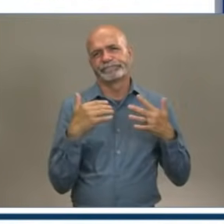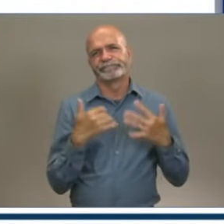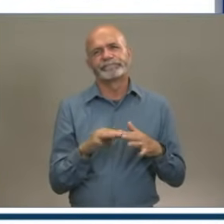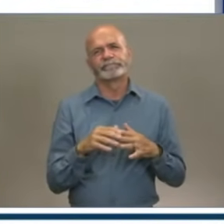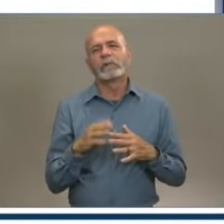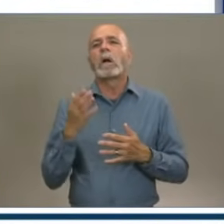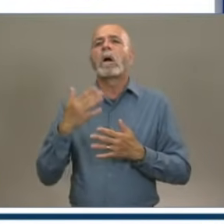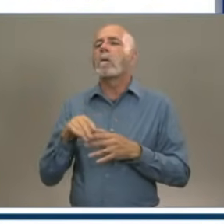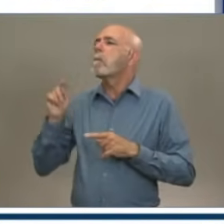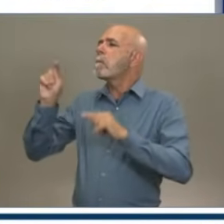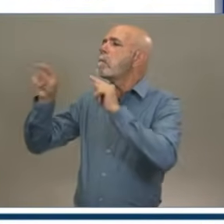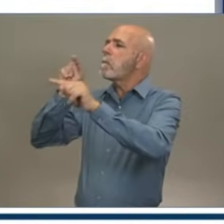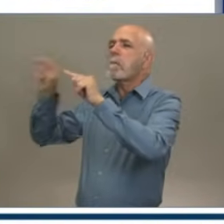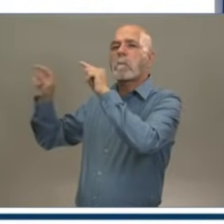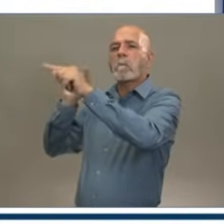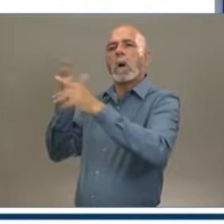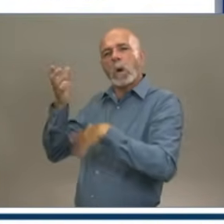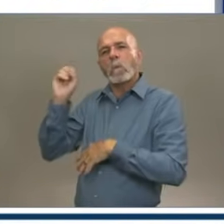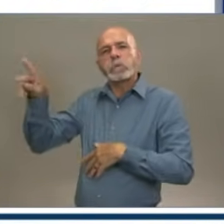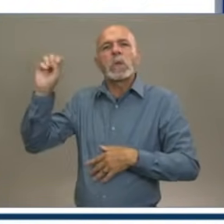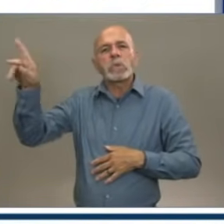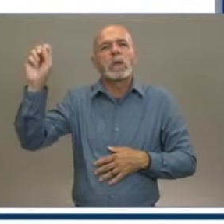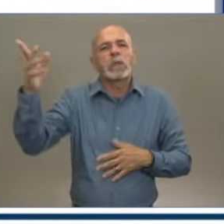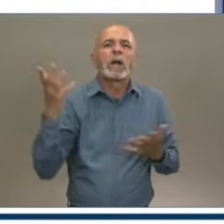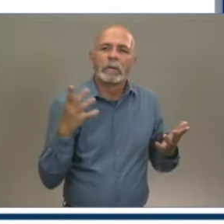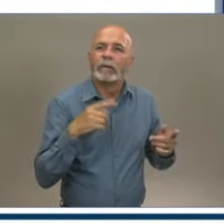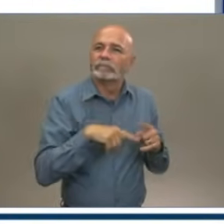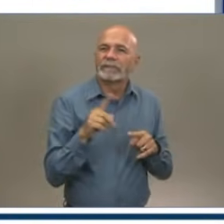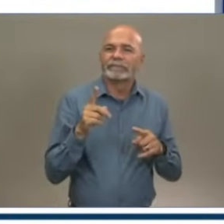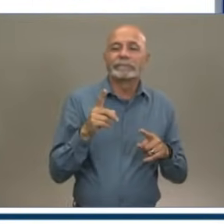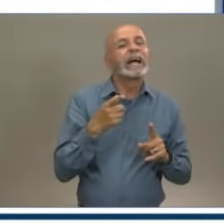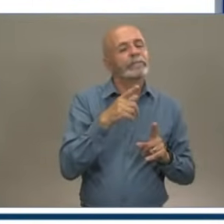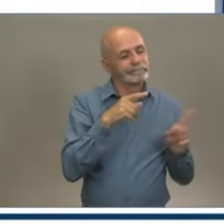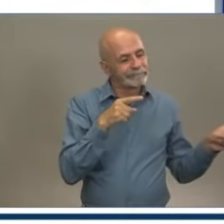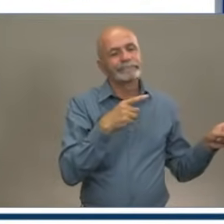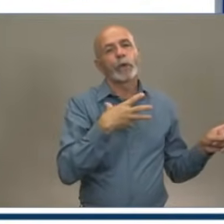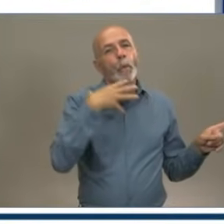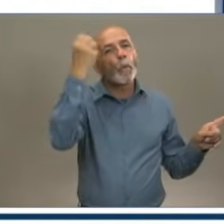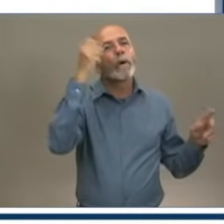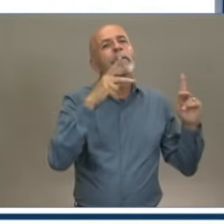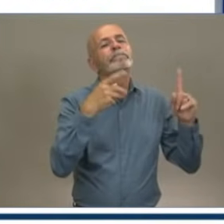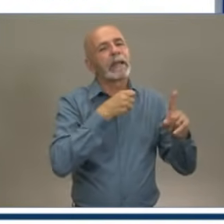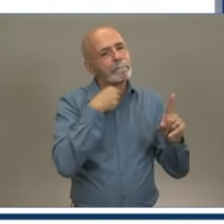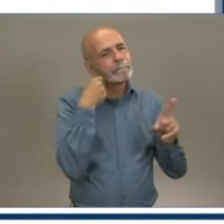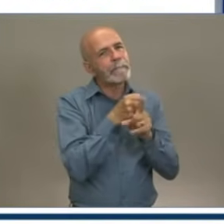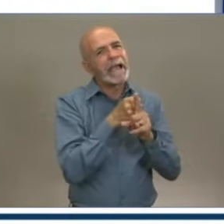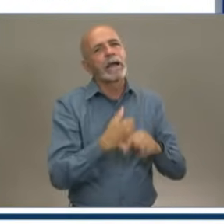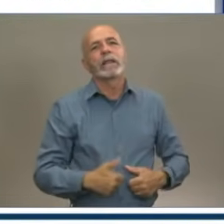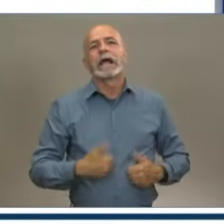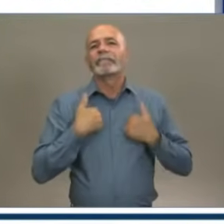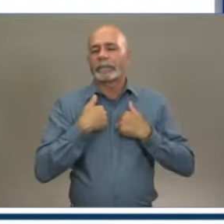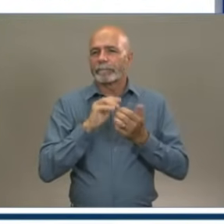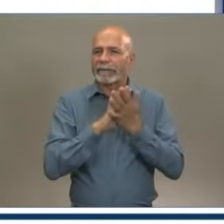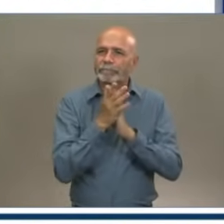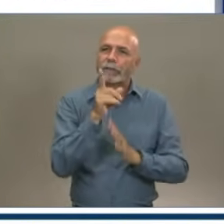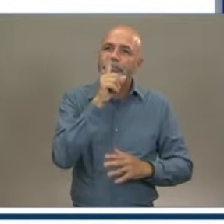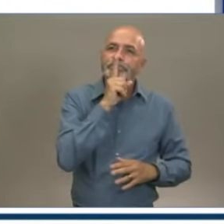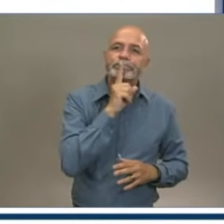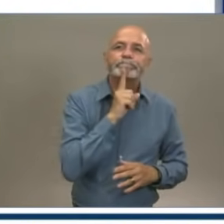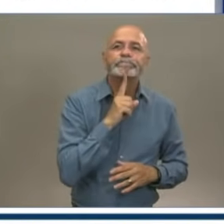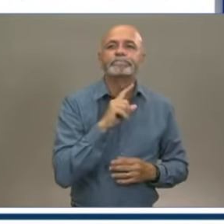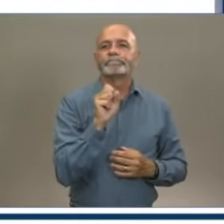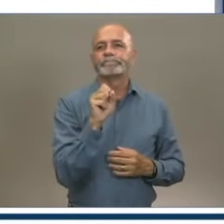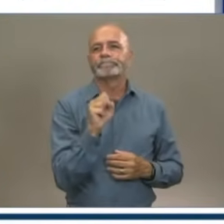And so unquestionably that's going to have an impact on people, and we need to do more than just